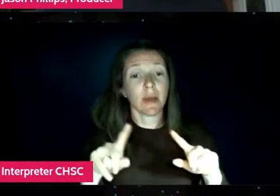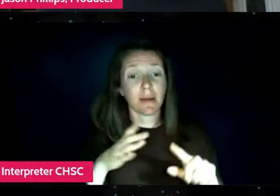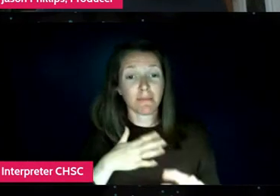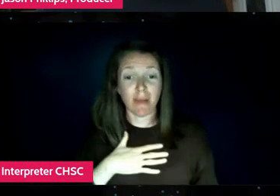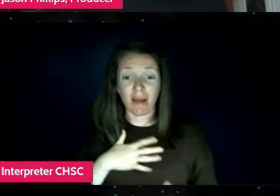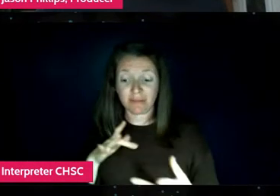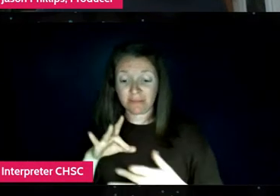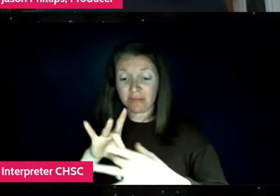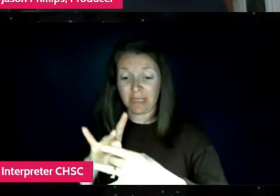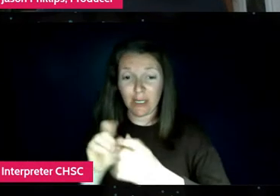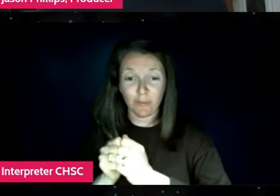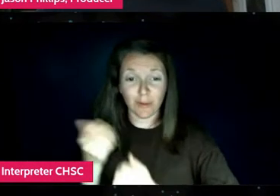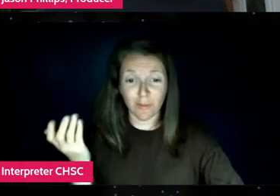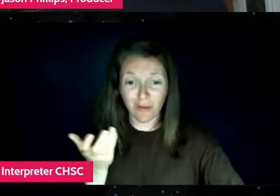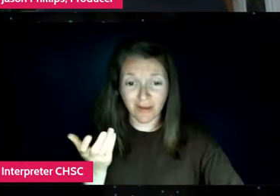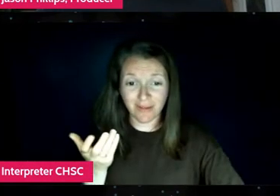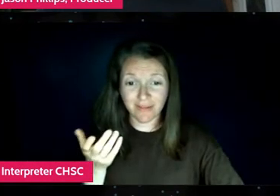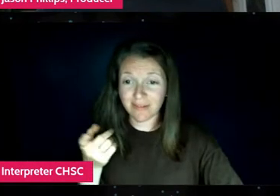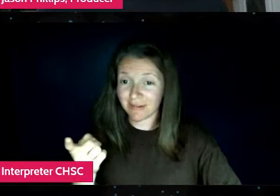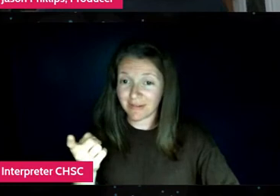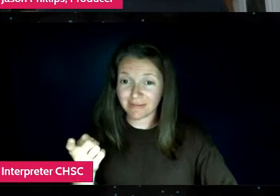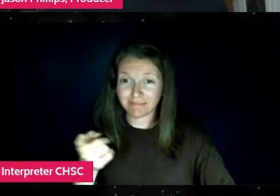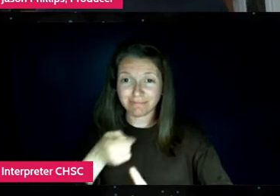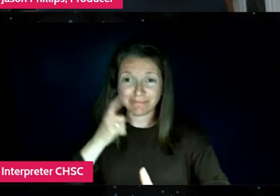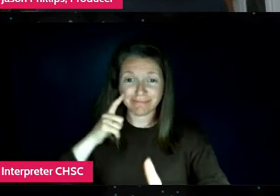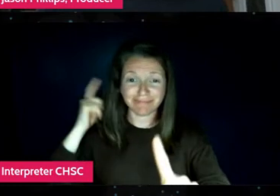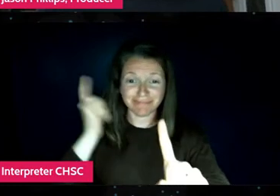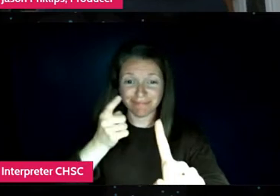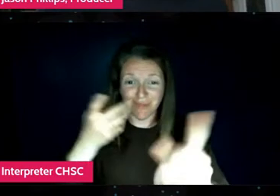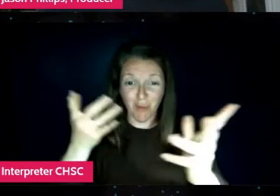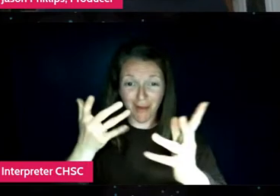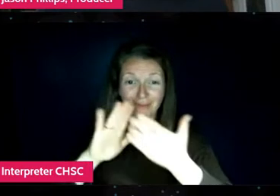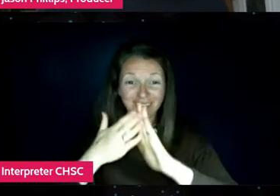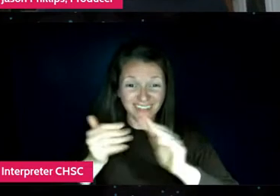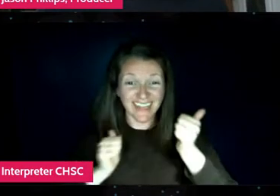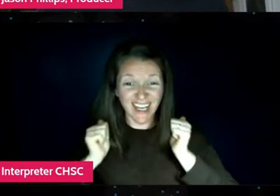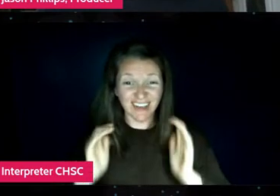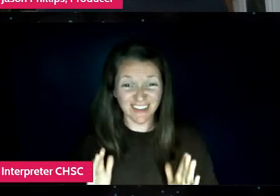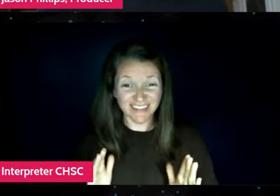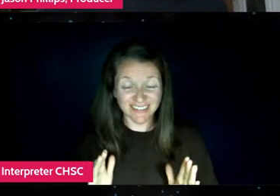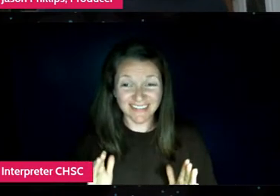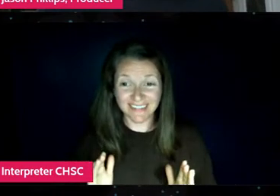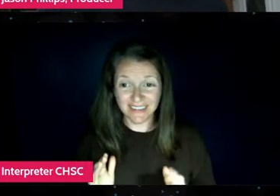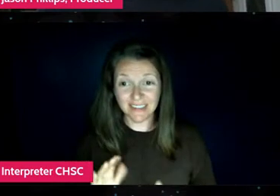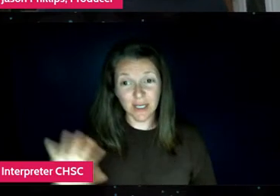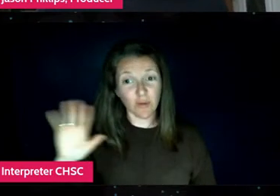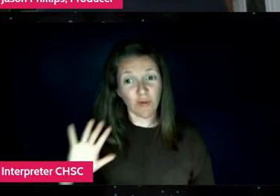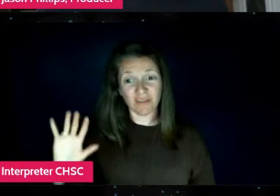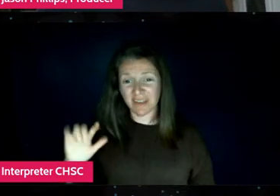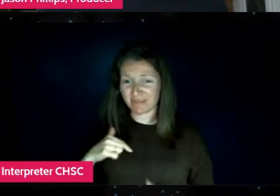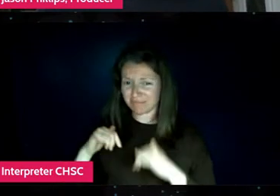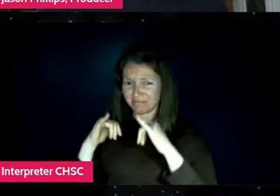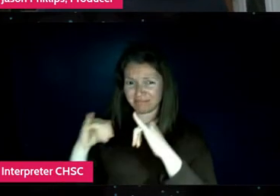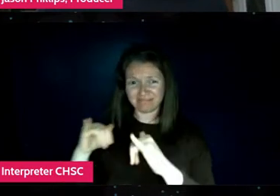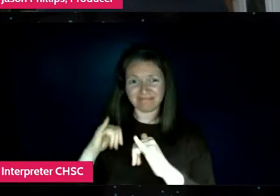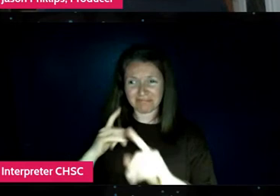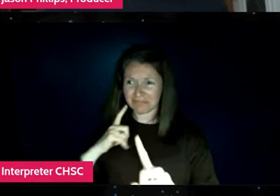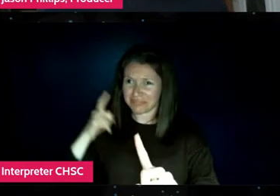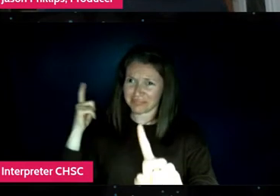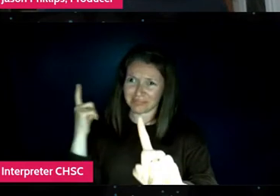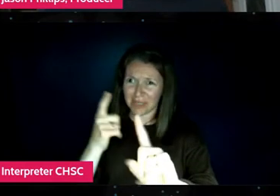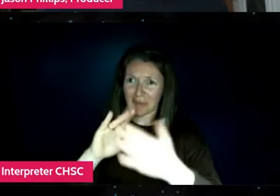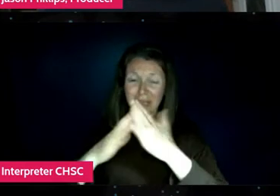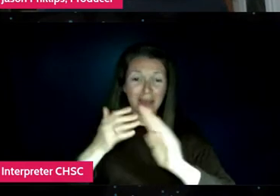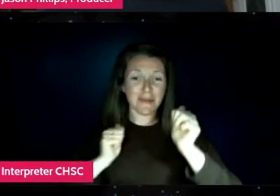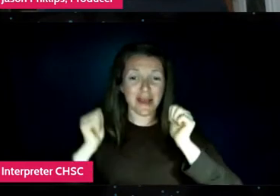with was he's an aspiring actor. Mm-hmm. And at one point I was a very, very much so an aspiring actor. And that was an